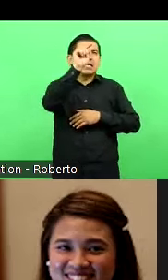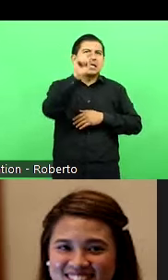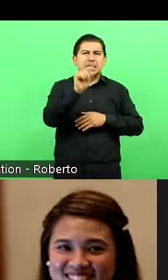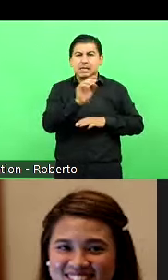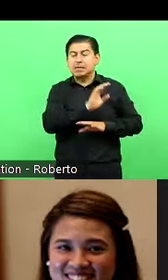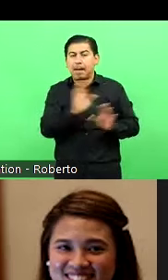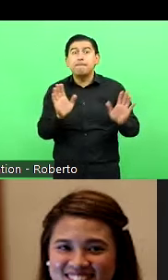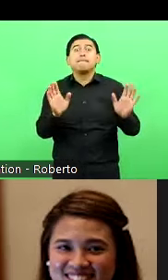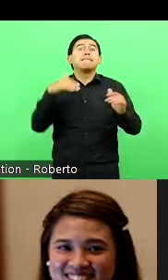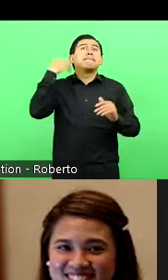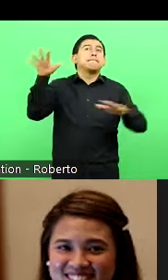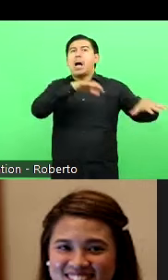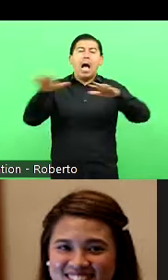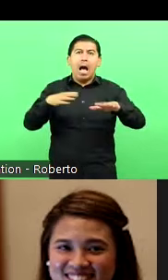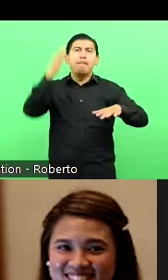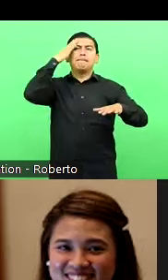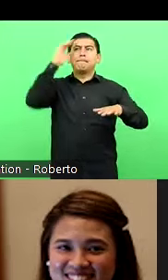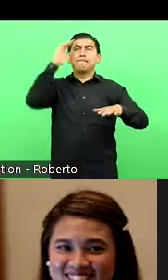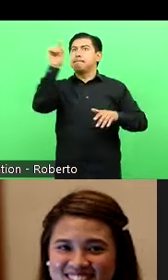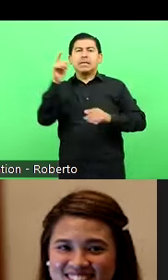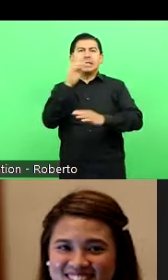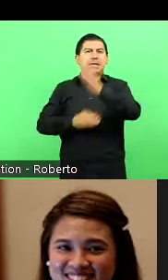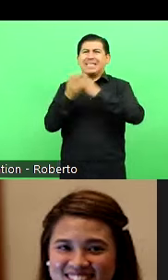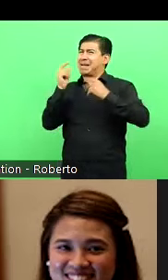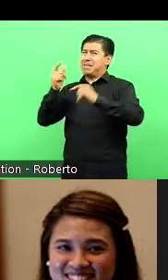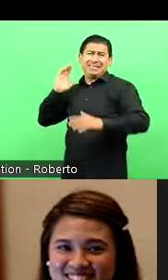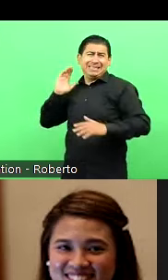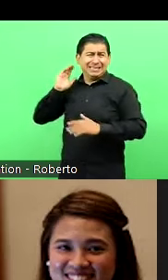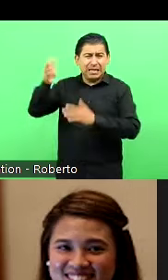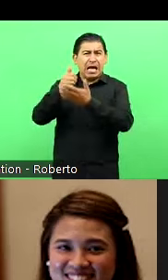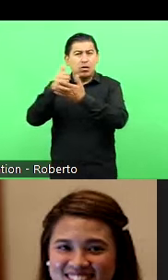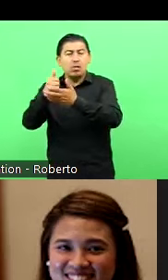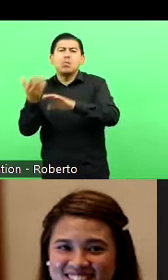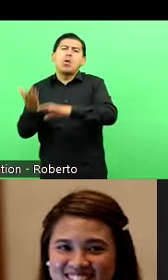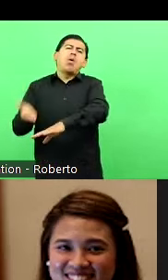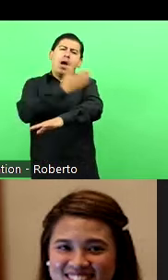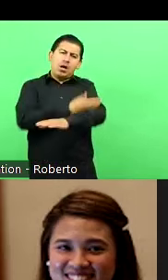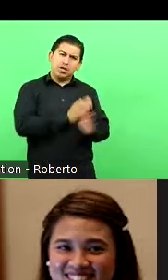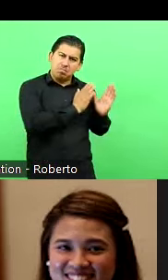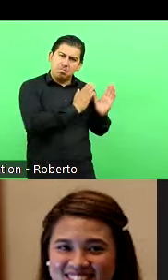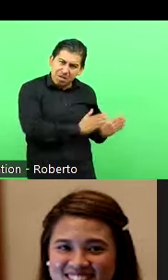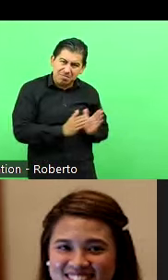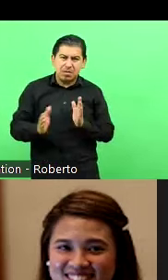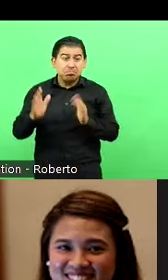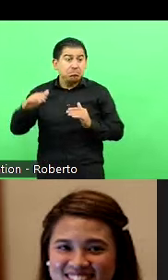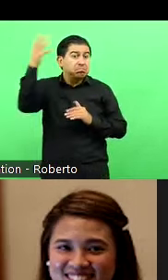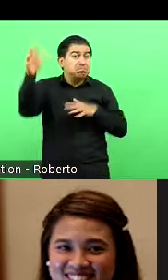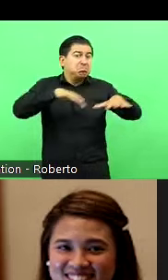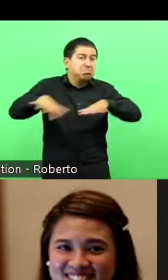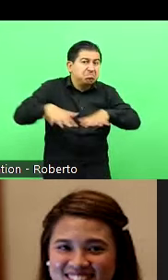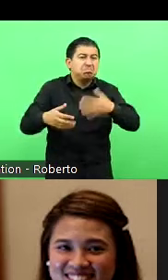or disaster preparedness in these areas, which will be with heavily